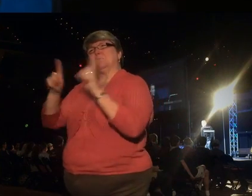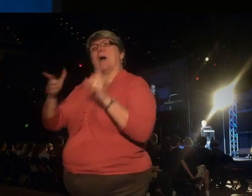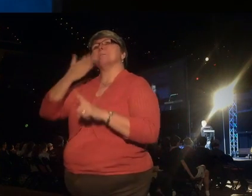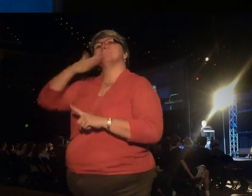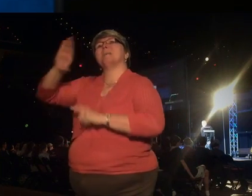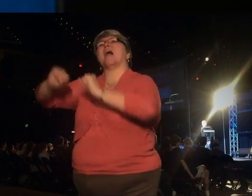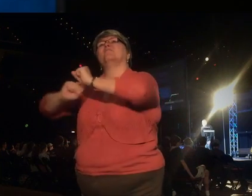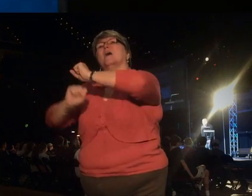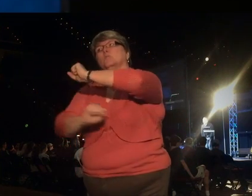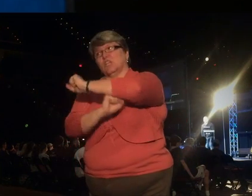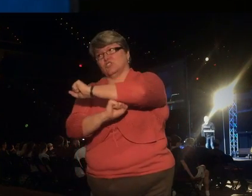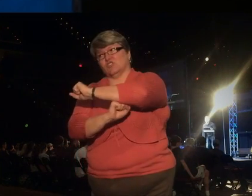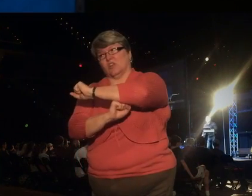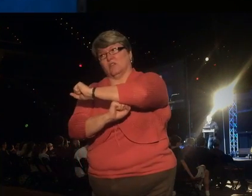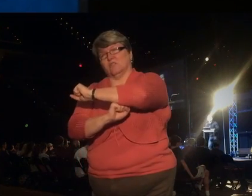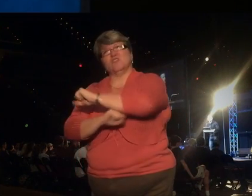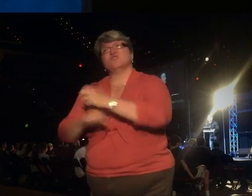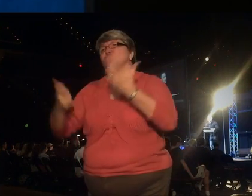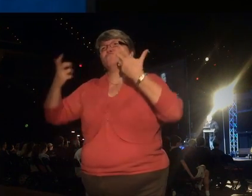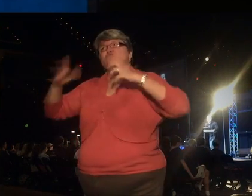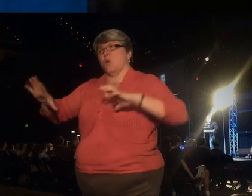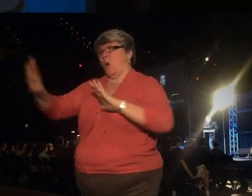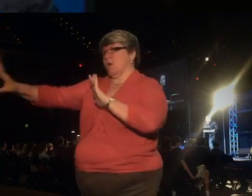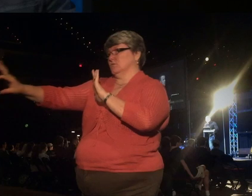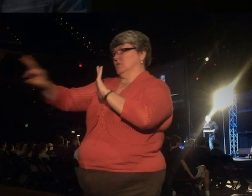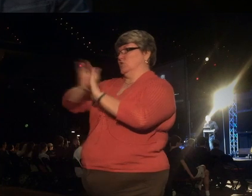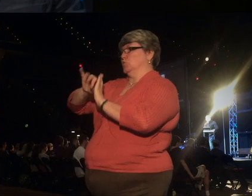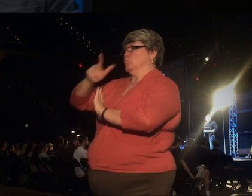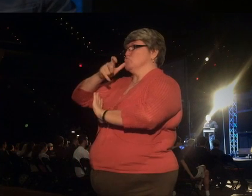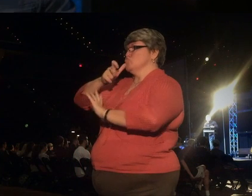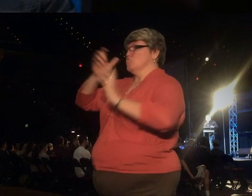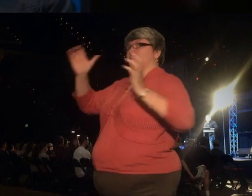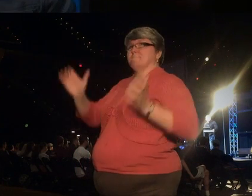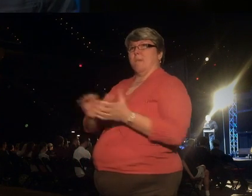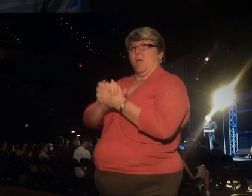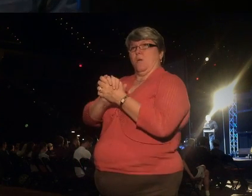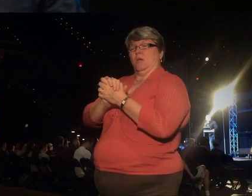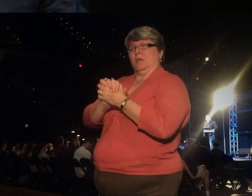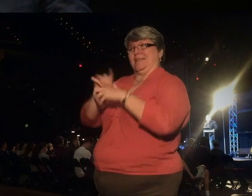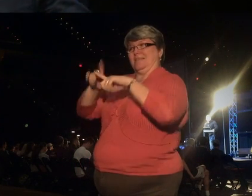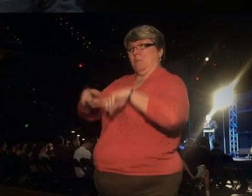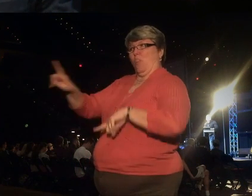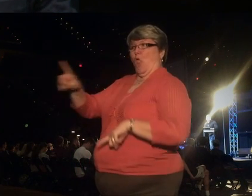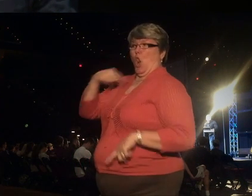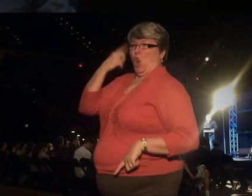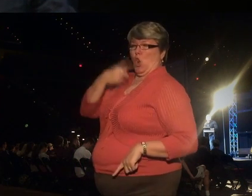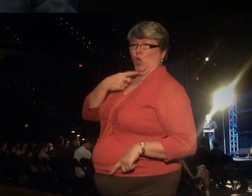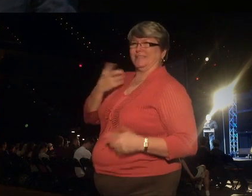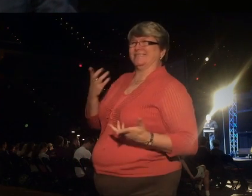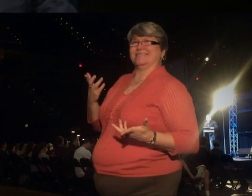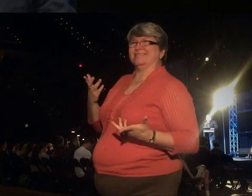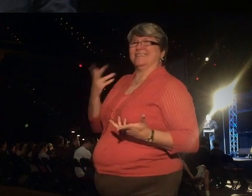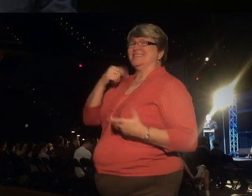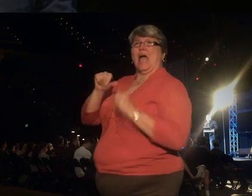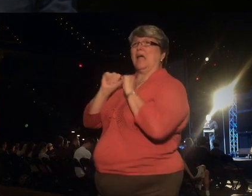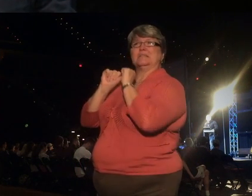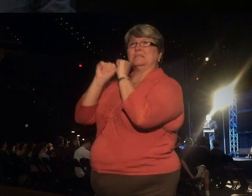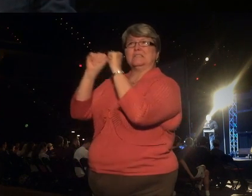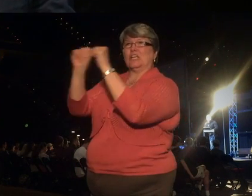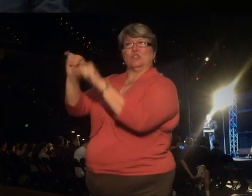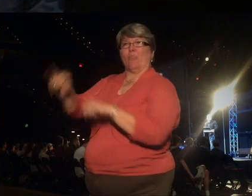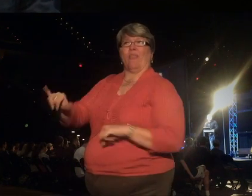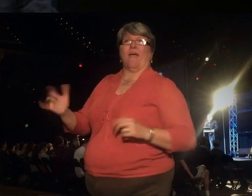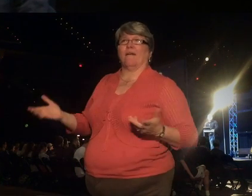bad foundation. You don't want to pick a mate on their looks. It has no enduring